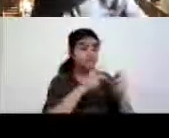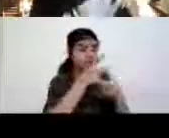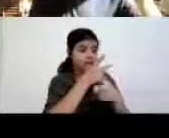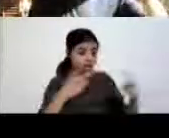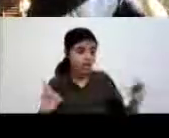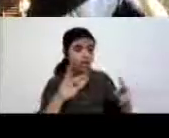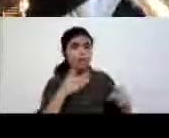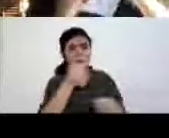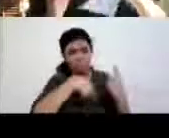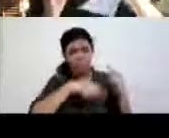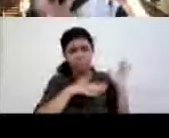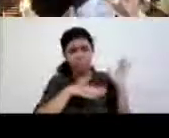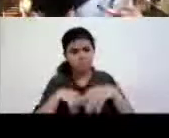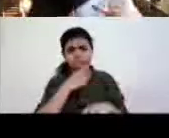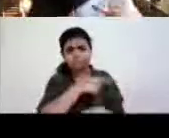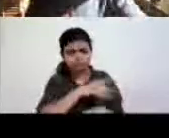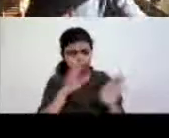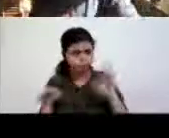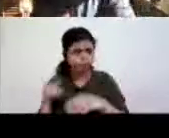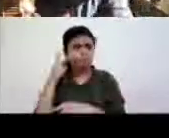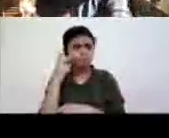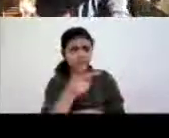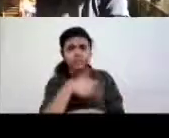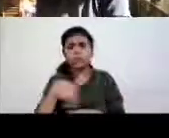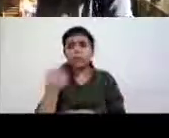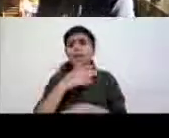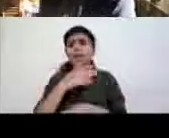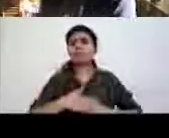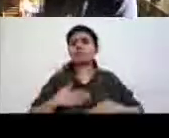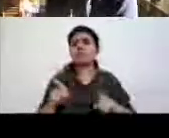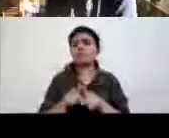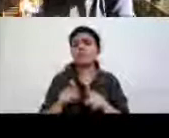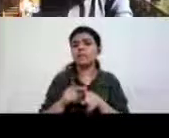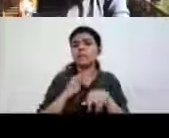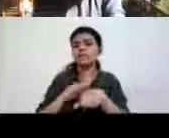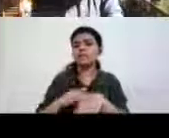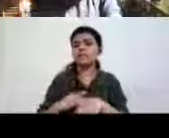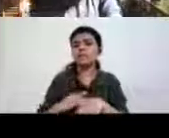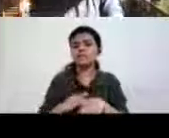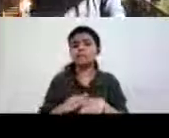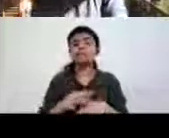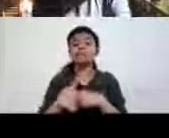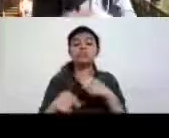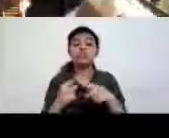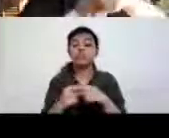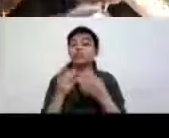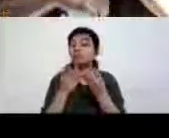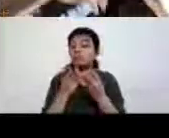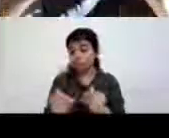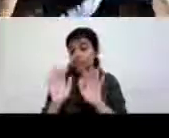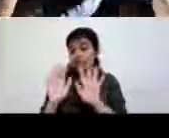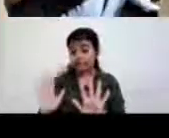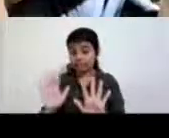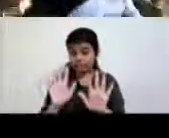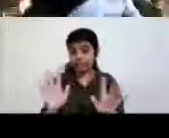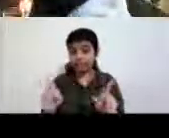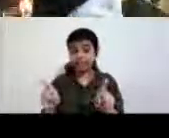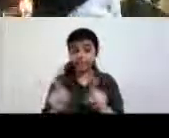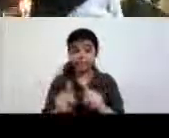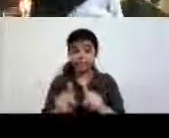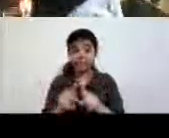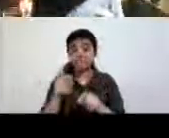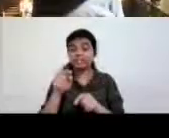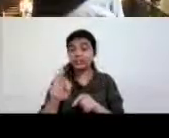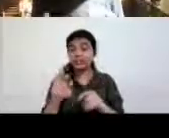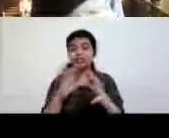abilities. And not only that, they also wanted to come up with a solution which, would widen up